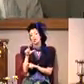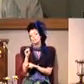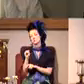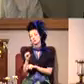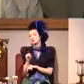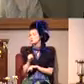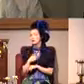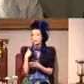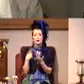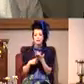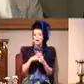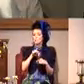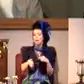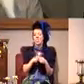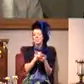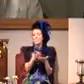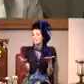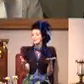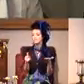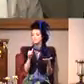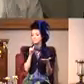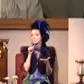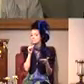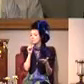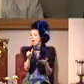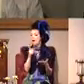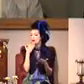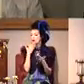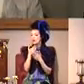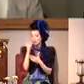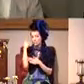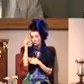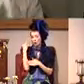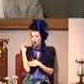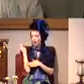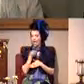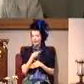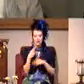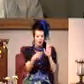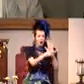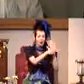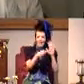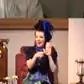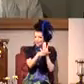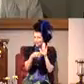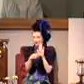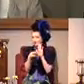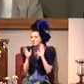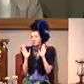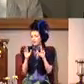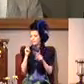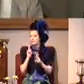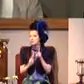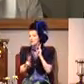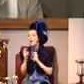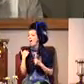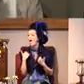of no use to us. You know, the things that people have labeled us with. The things that people